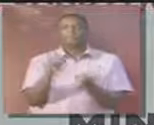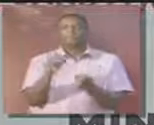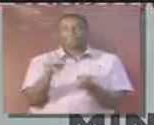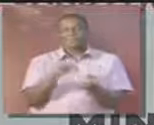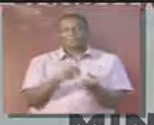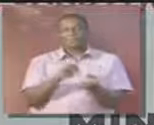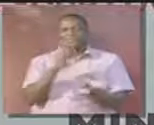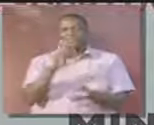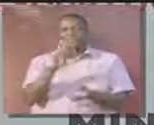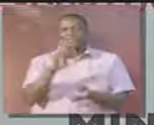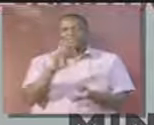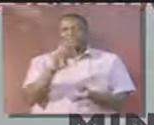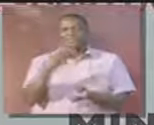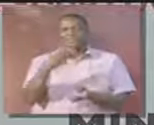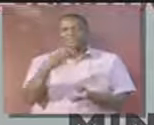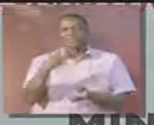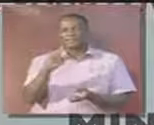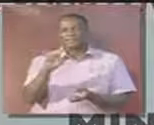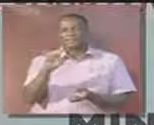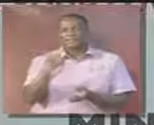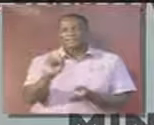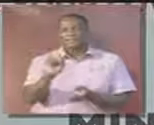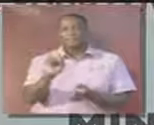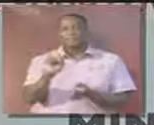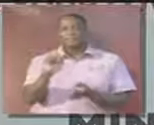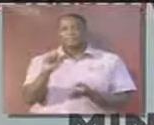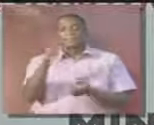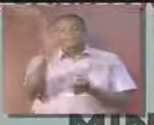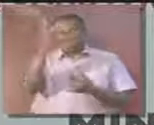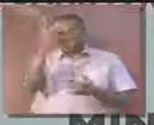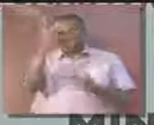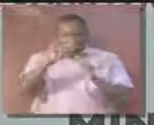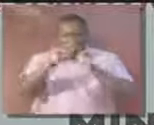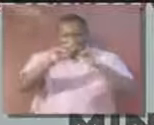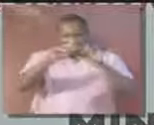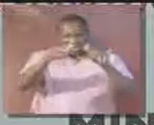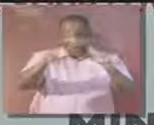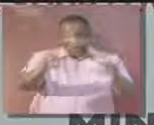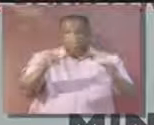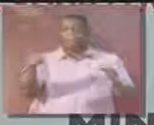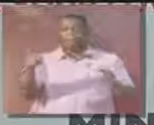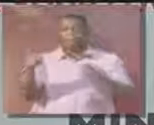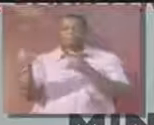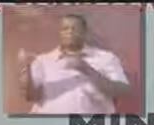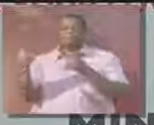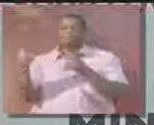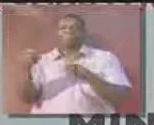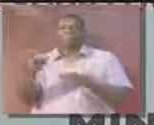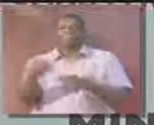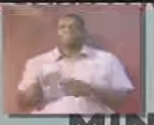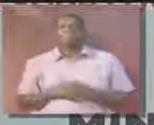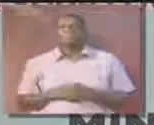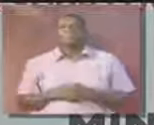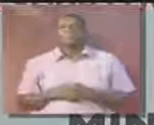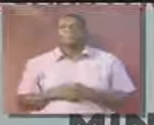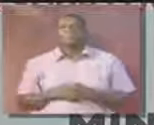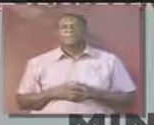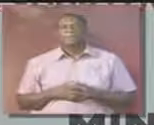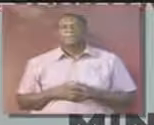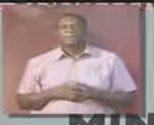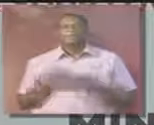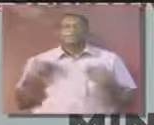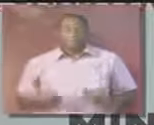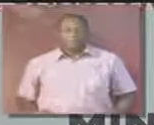at the Ministry of Health. I'm Candice Alcantara, Manager Corporate Communication at the Ministry, and I will moderate